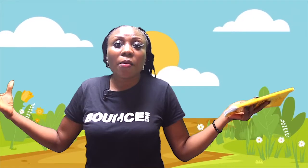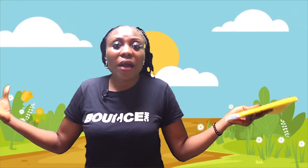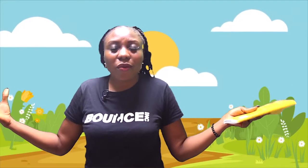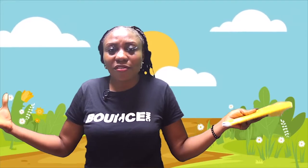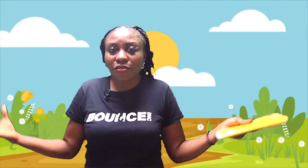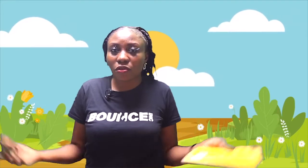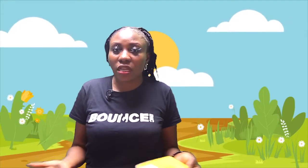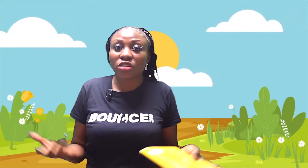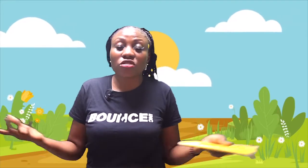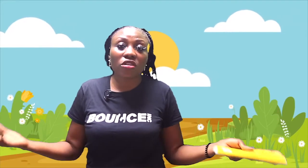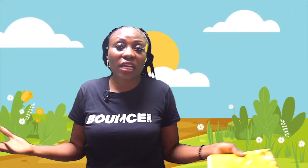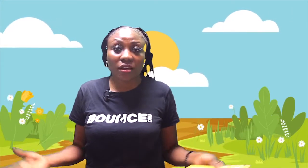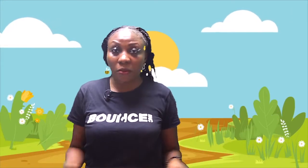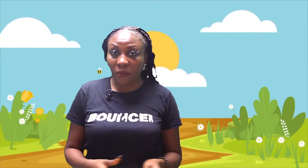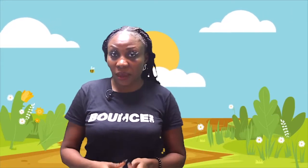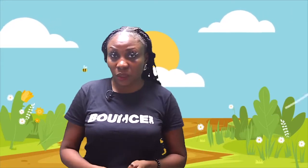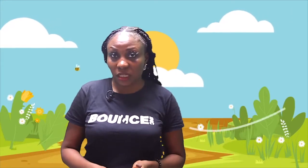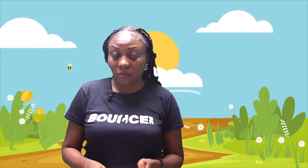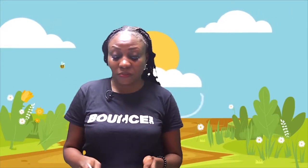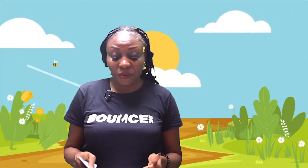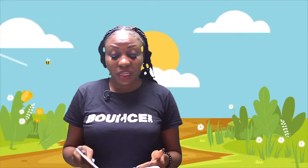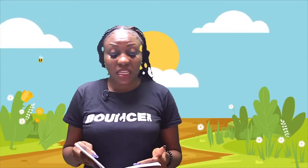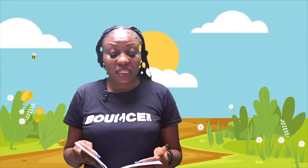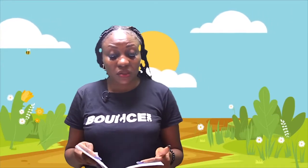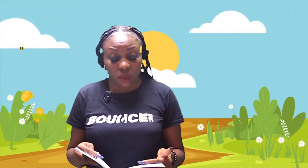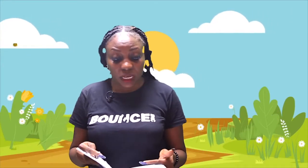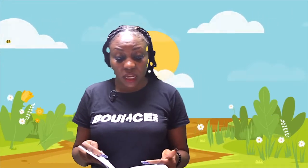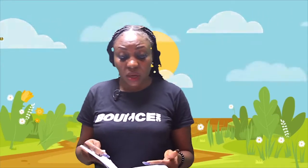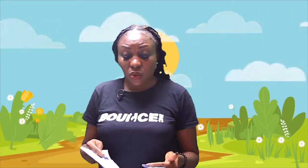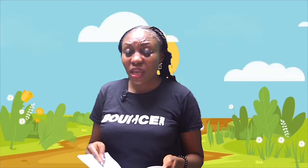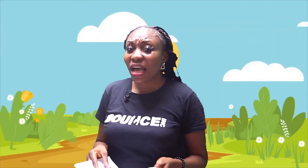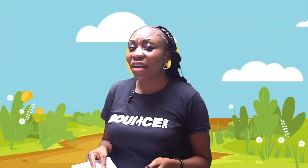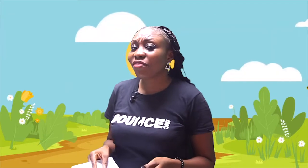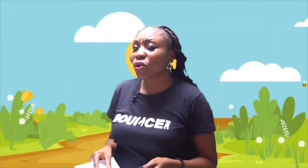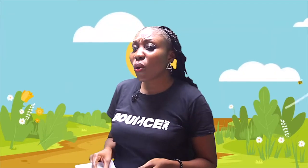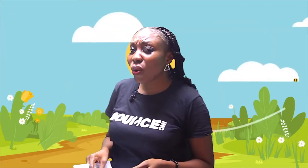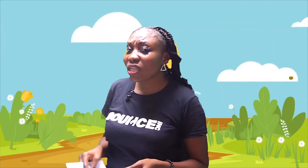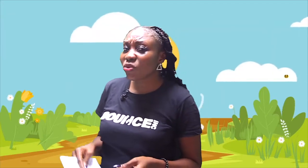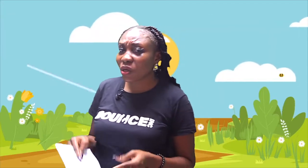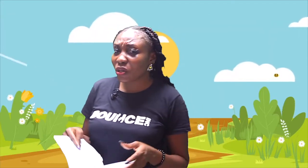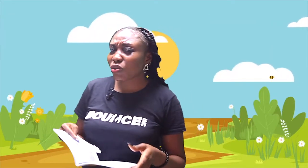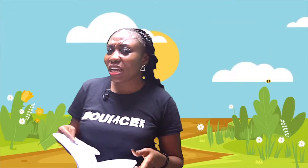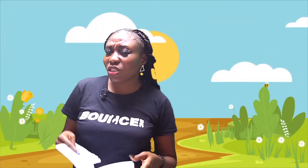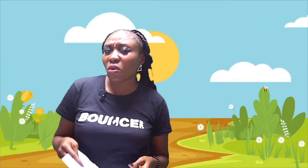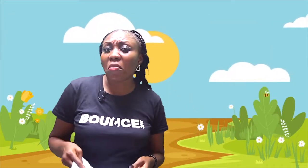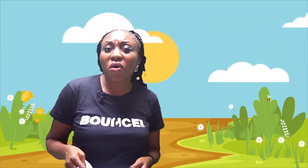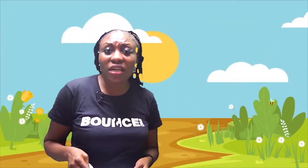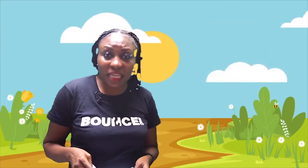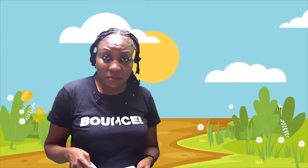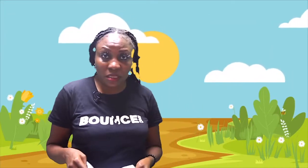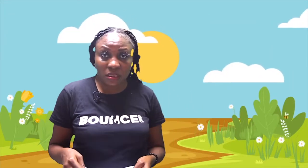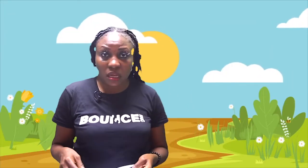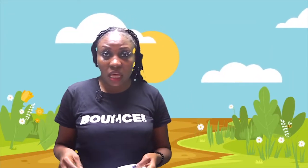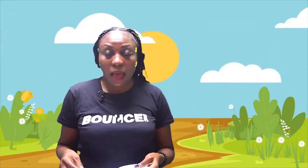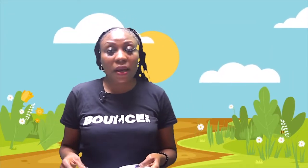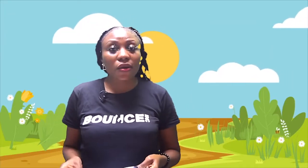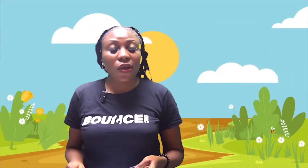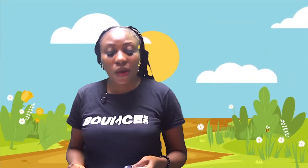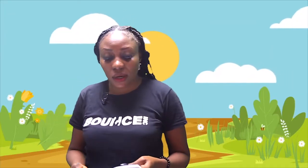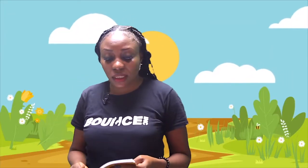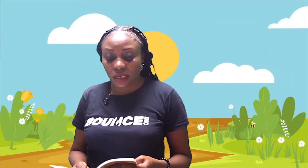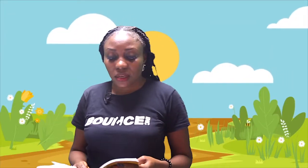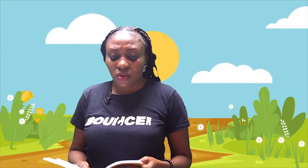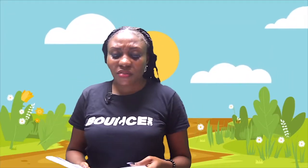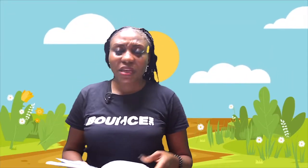is powerful and none can compare with him. This week, we're going to learn some more names